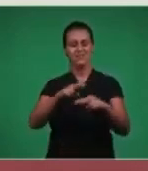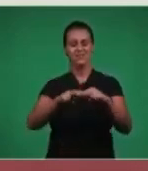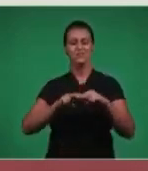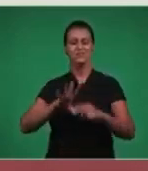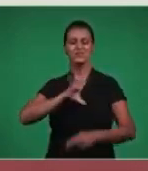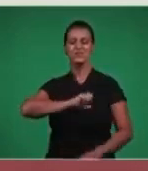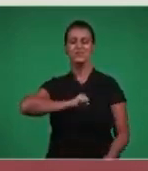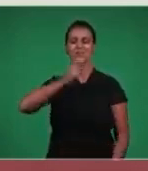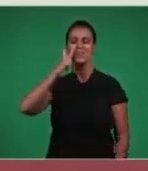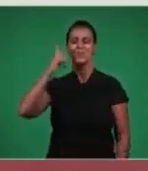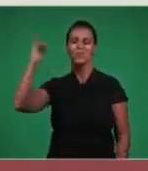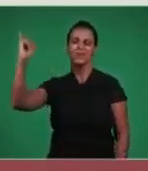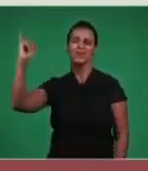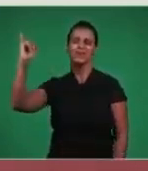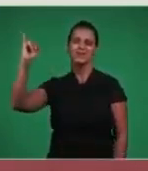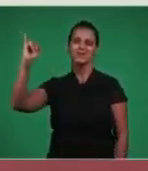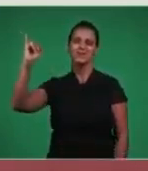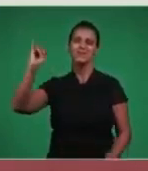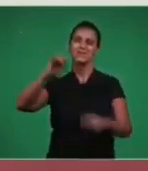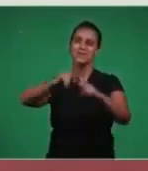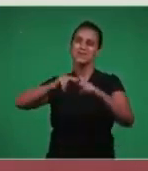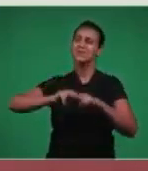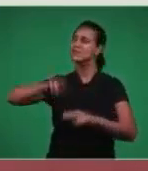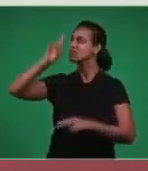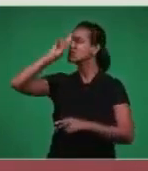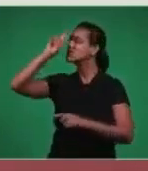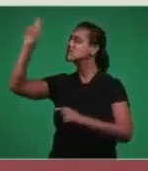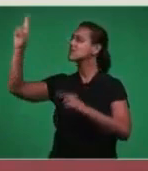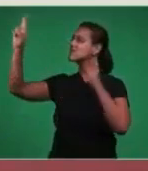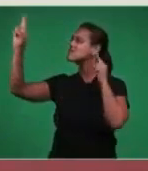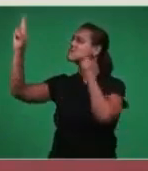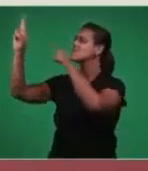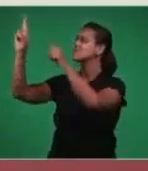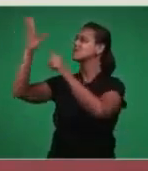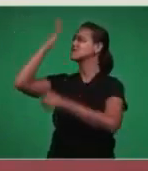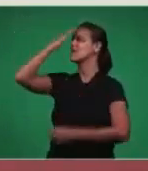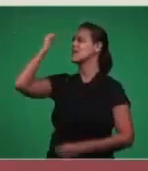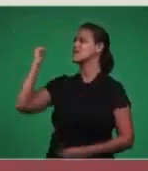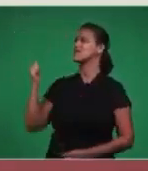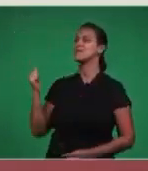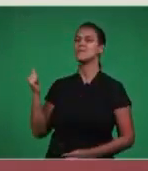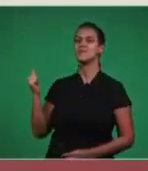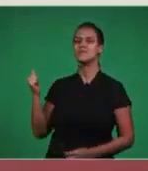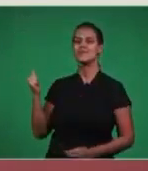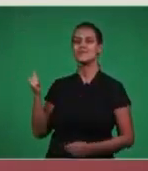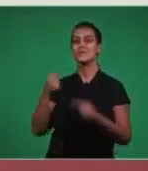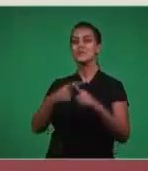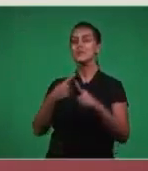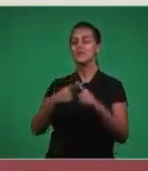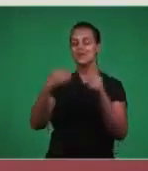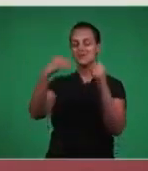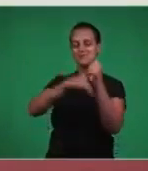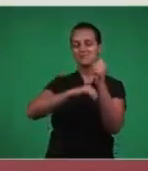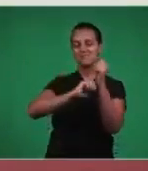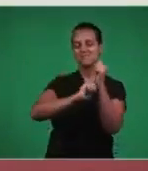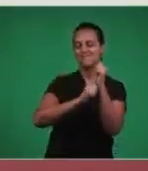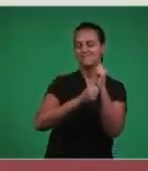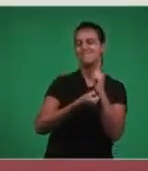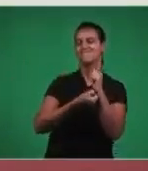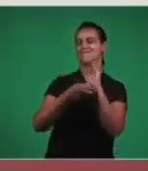presence. We can feel His wonderful love, because Lord, only You know. Salvation is a mystery, because only the Father